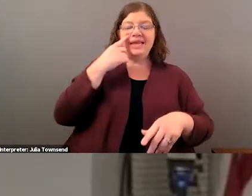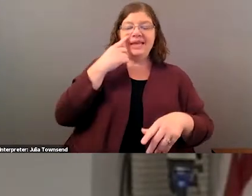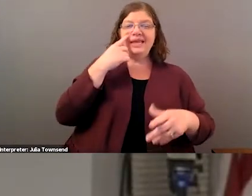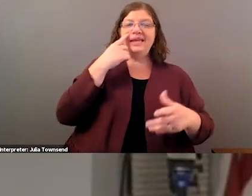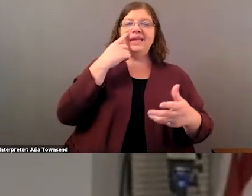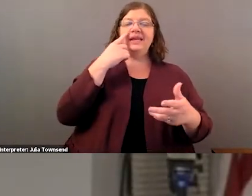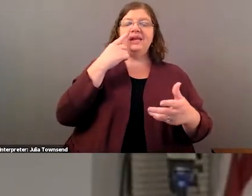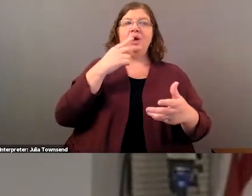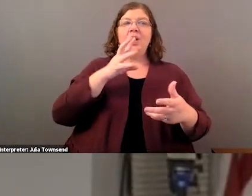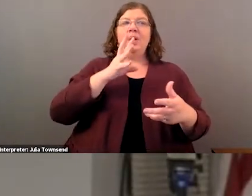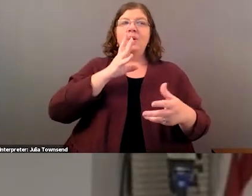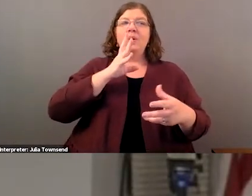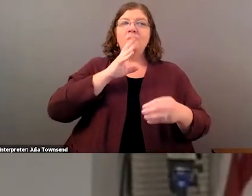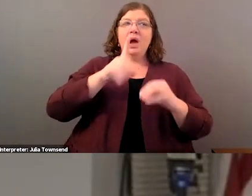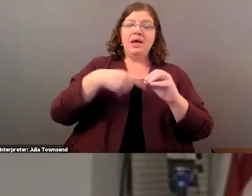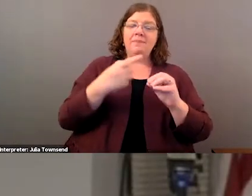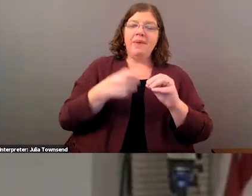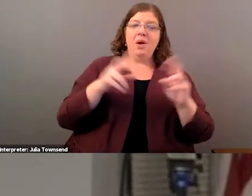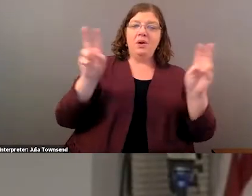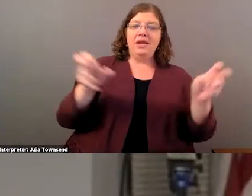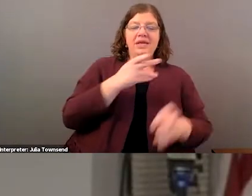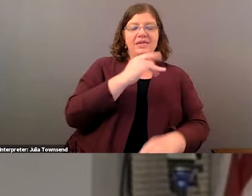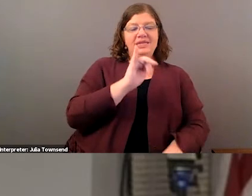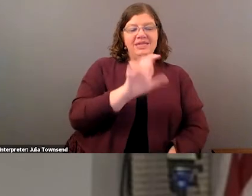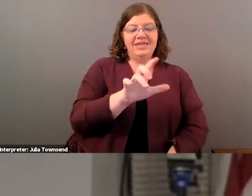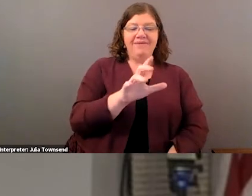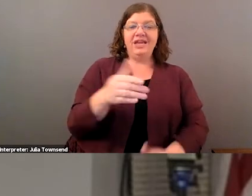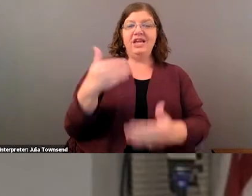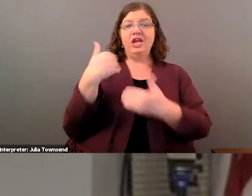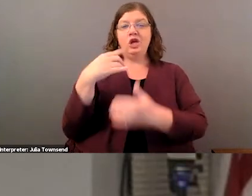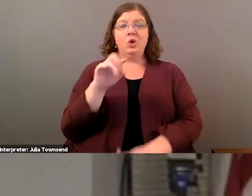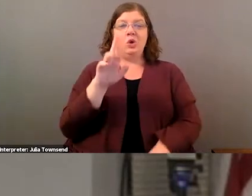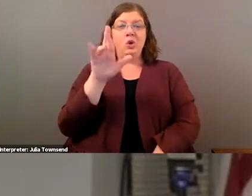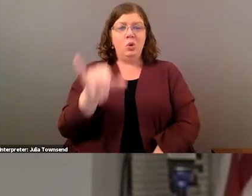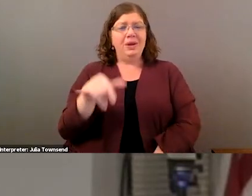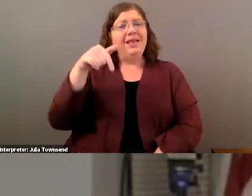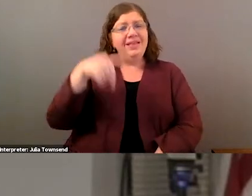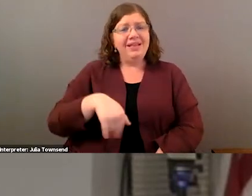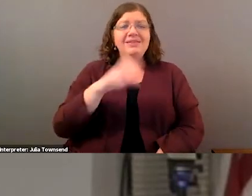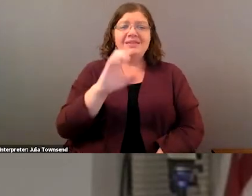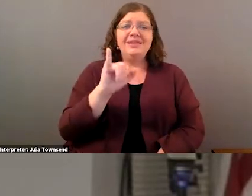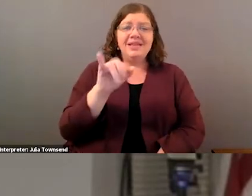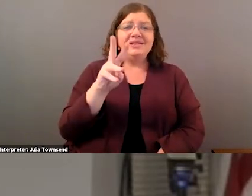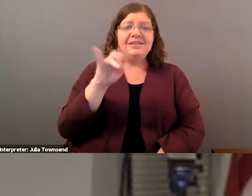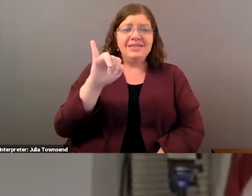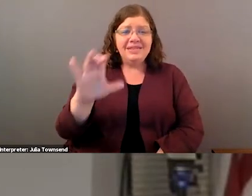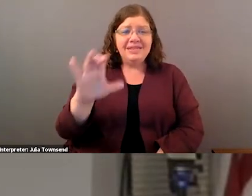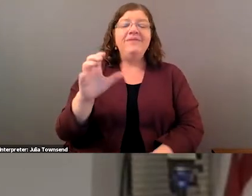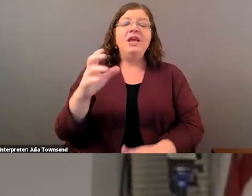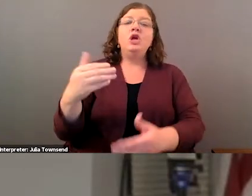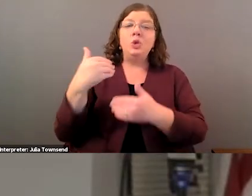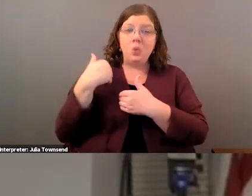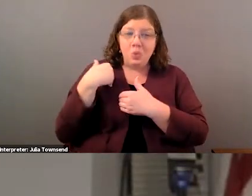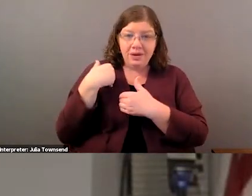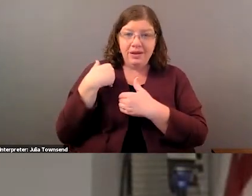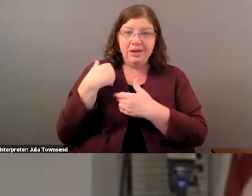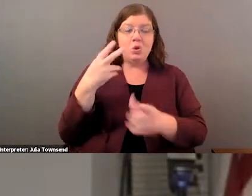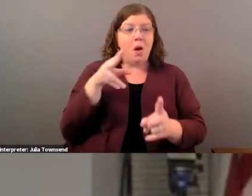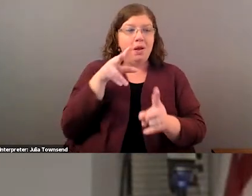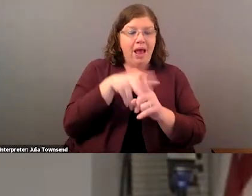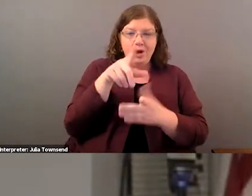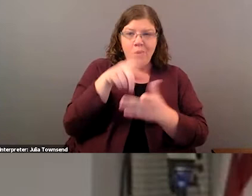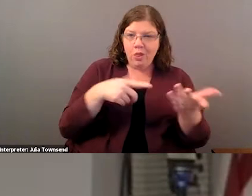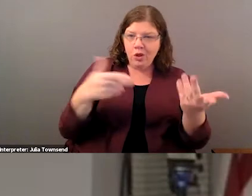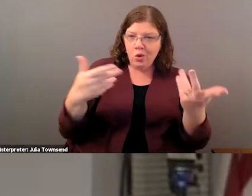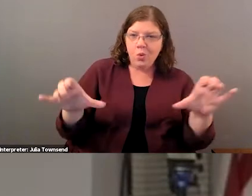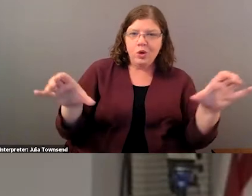talk about civic duty when they're 16, 17 years. This is no less than their civic duty, this. So, applying it to what they're already doing, applying it that we're